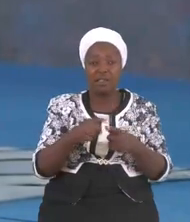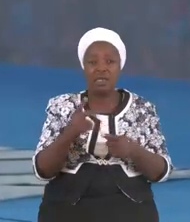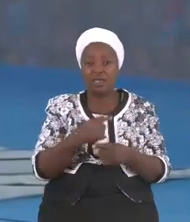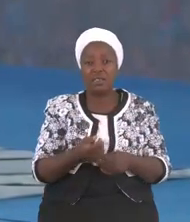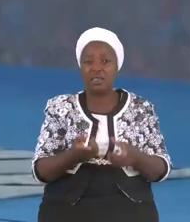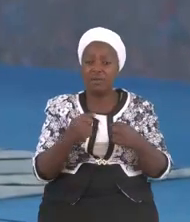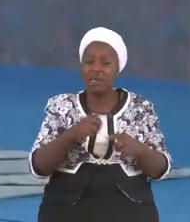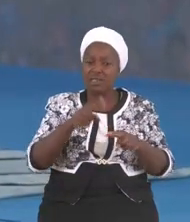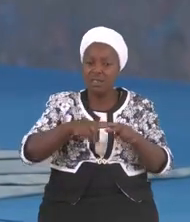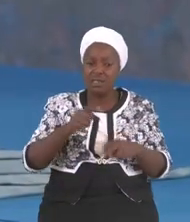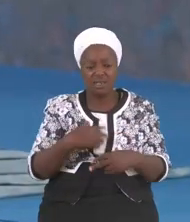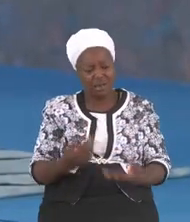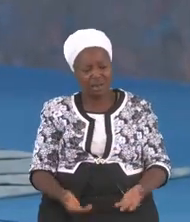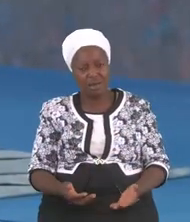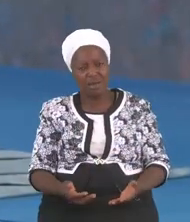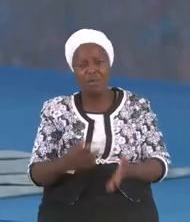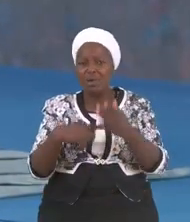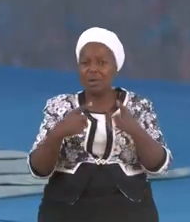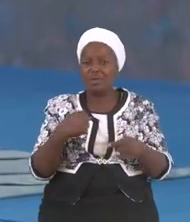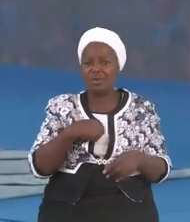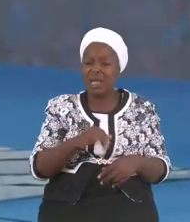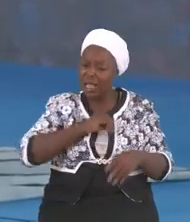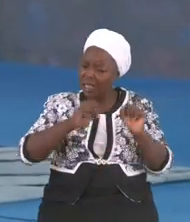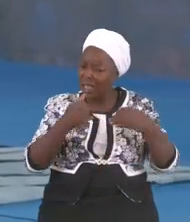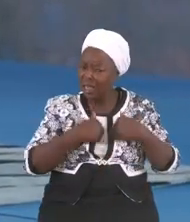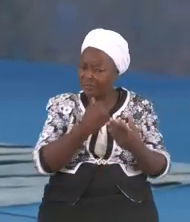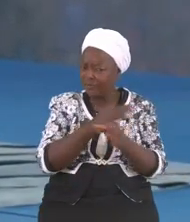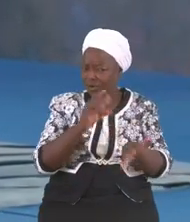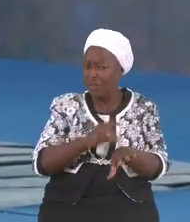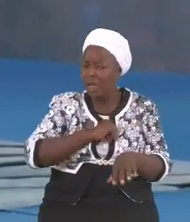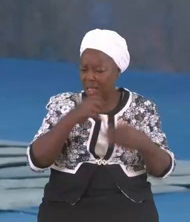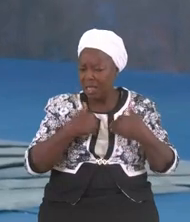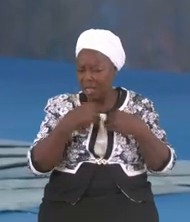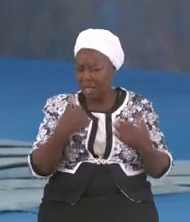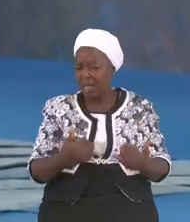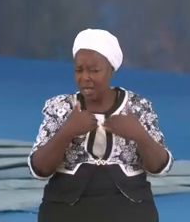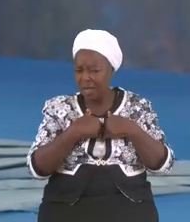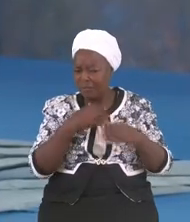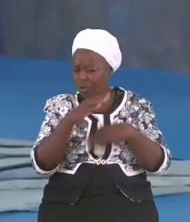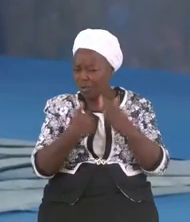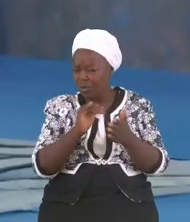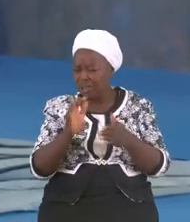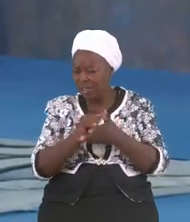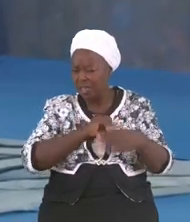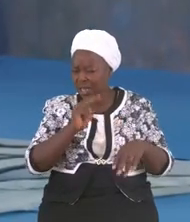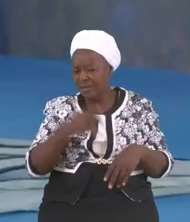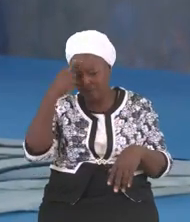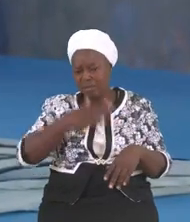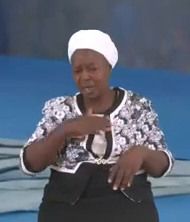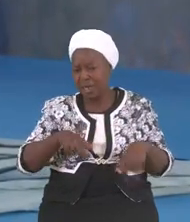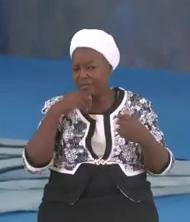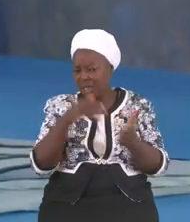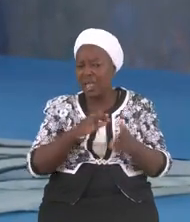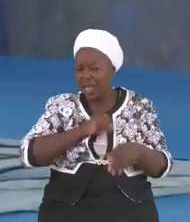have forgiveness, I could have freedom, I could have reception, I could have regeneration, I could have redemption from the